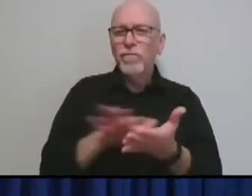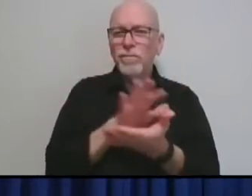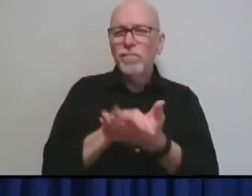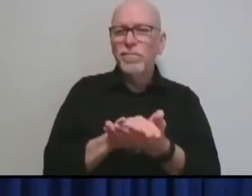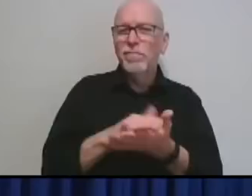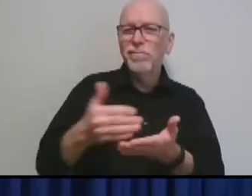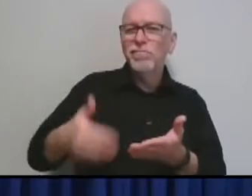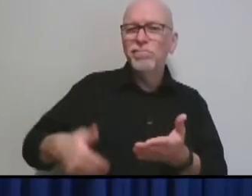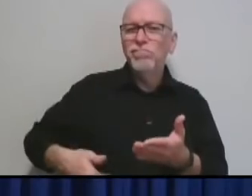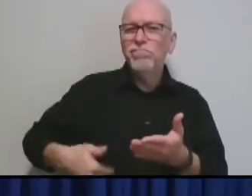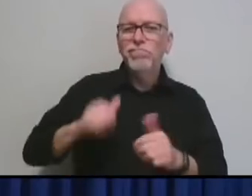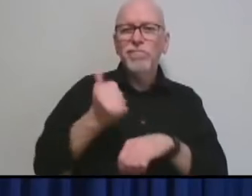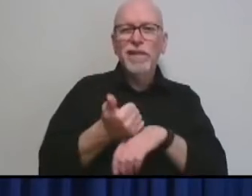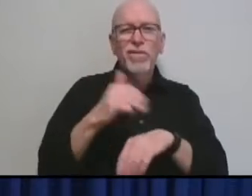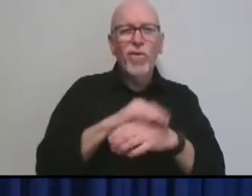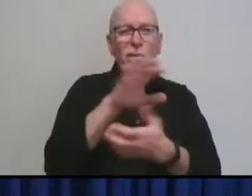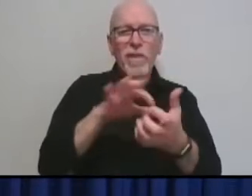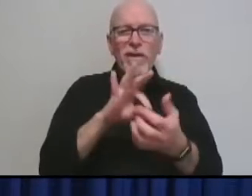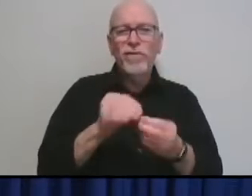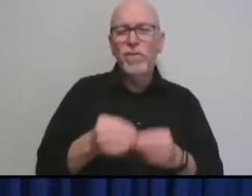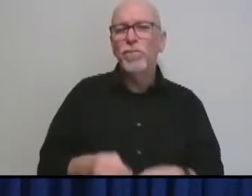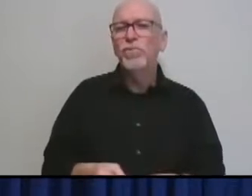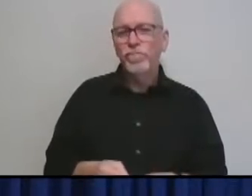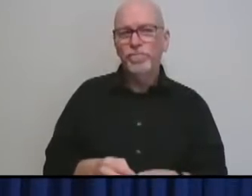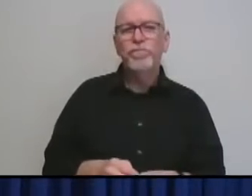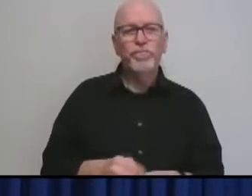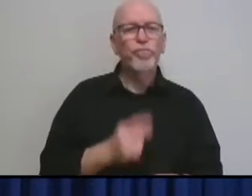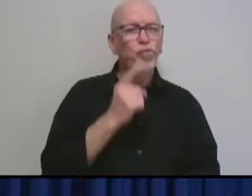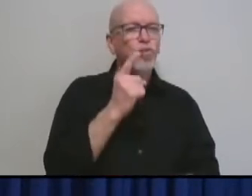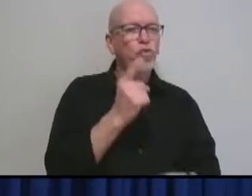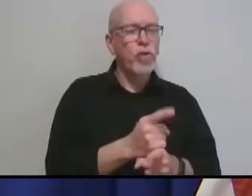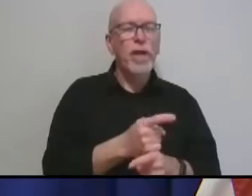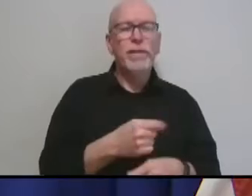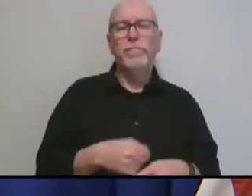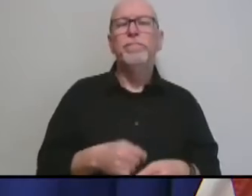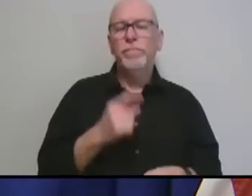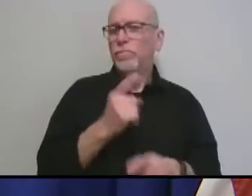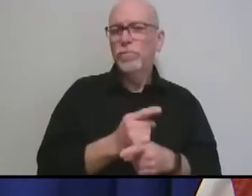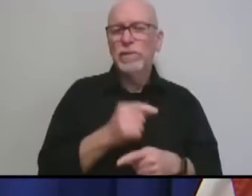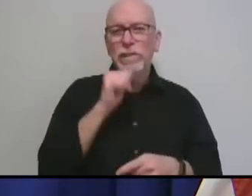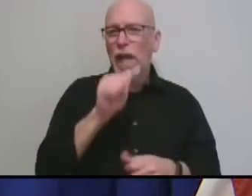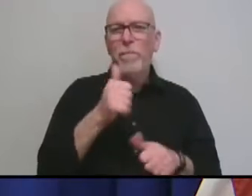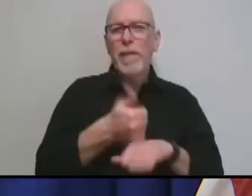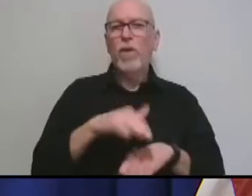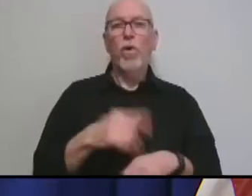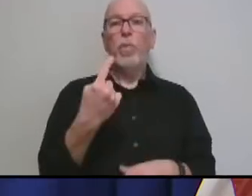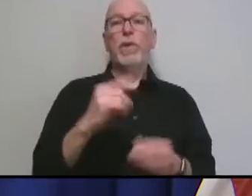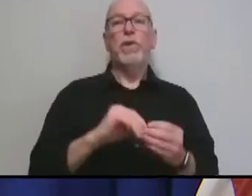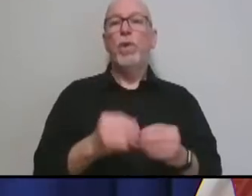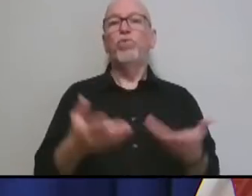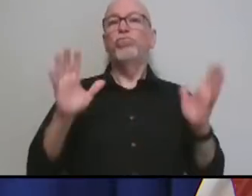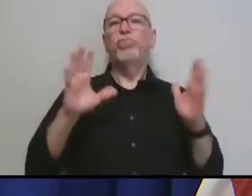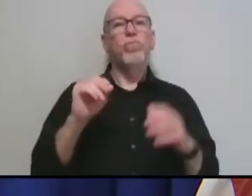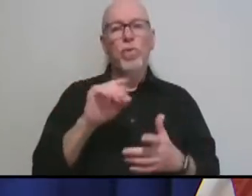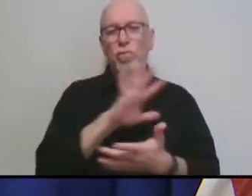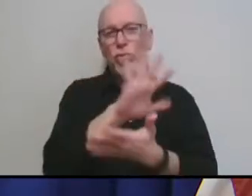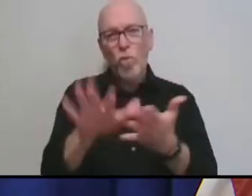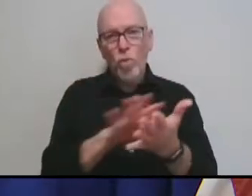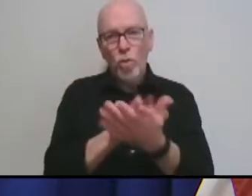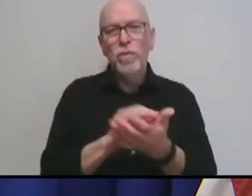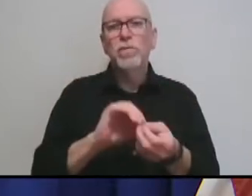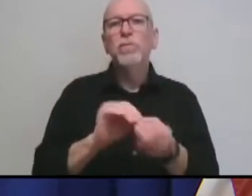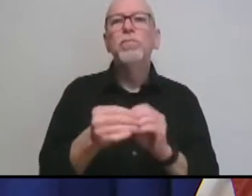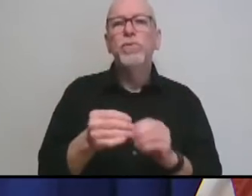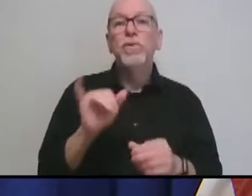on a mix of numbers? That is absolutely correct. We've tried to be very, not just clear, but consistent about that from the very beginning. That